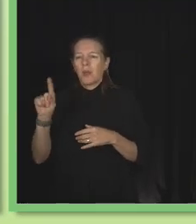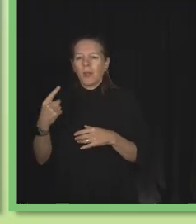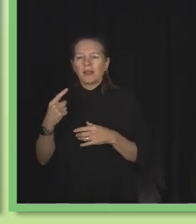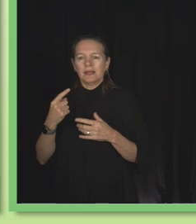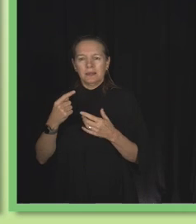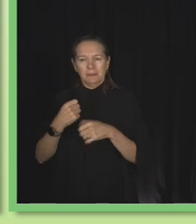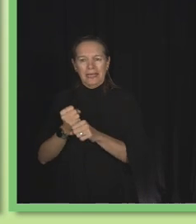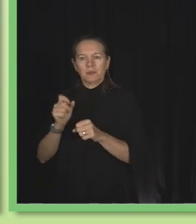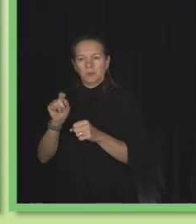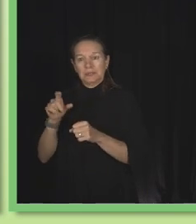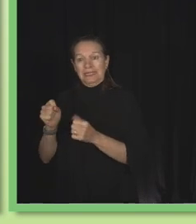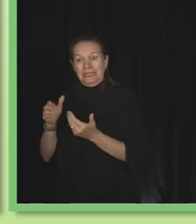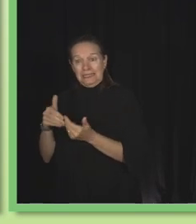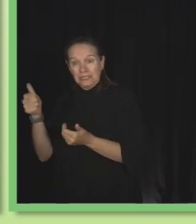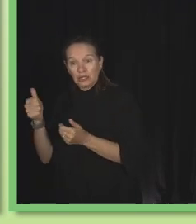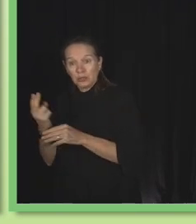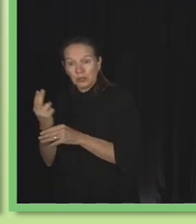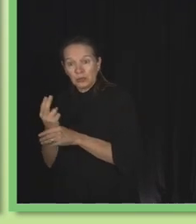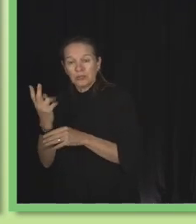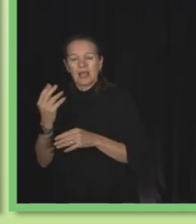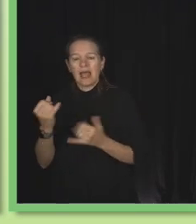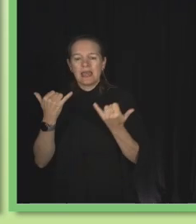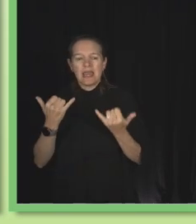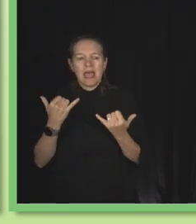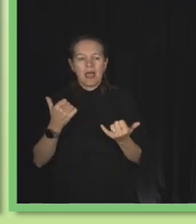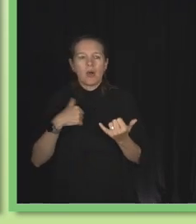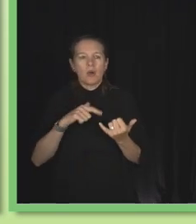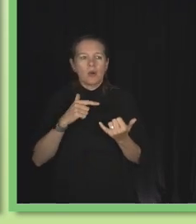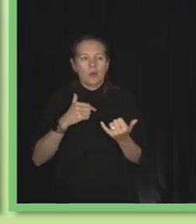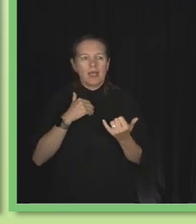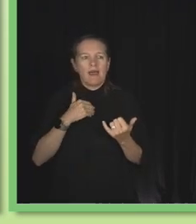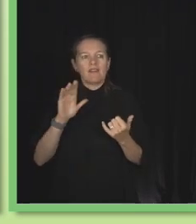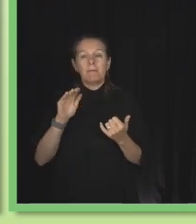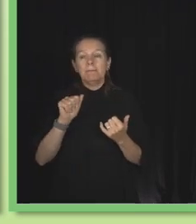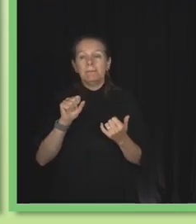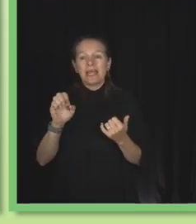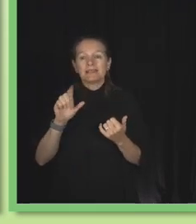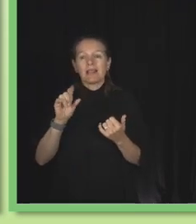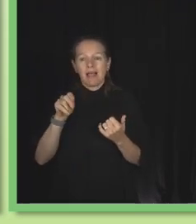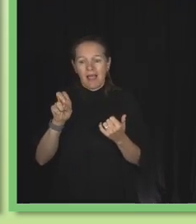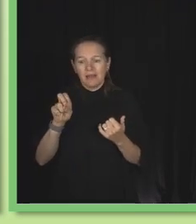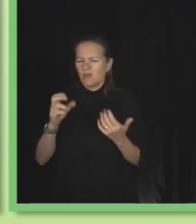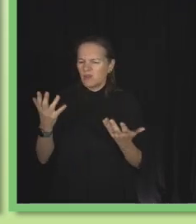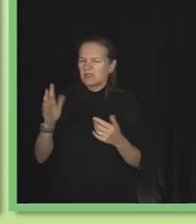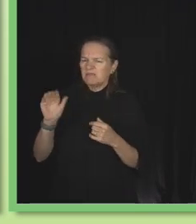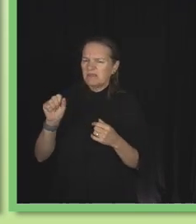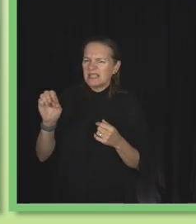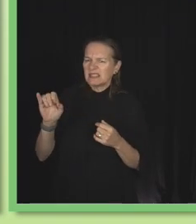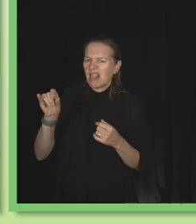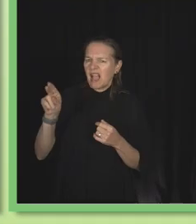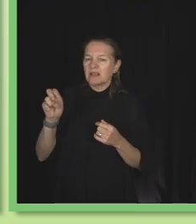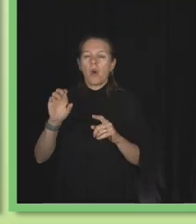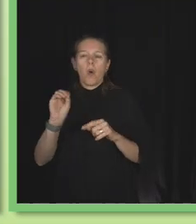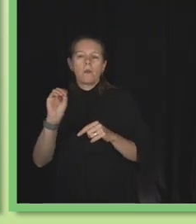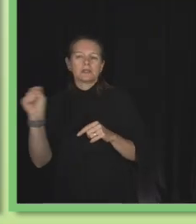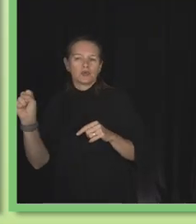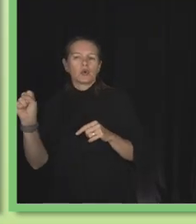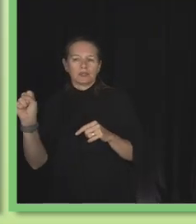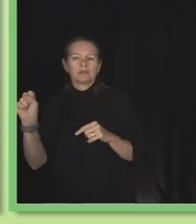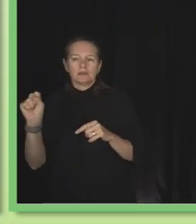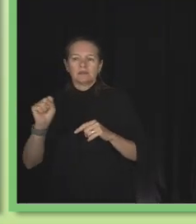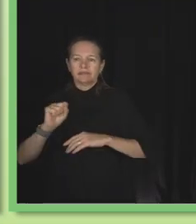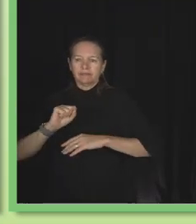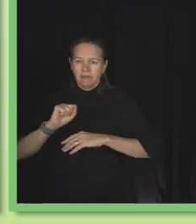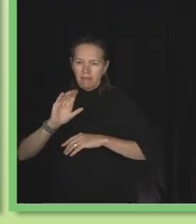tools easier to use, but we also now have Baseline. Baseline? Right, the open source project security baseline, a framework that